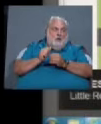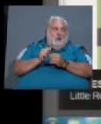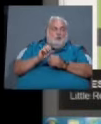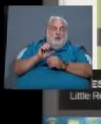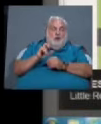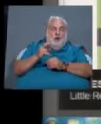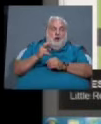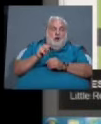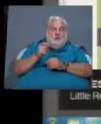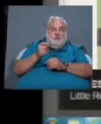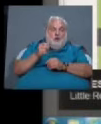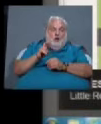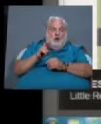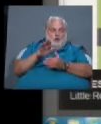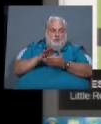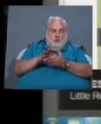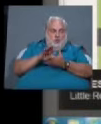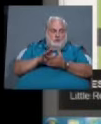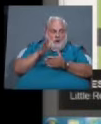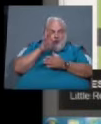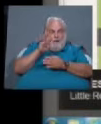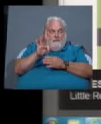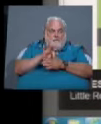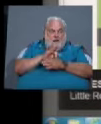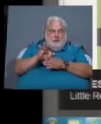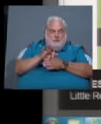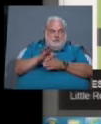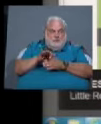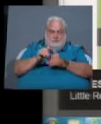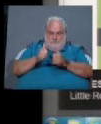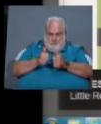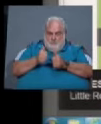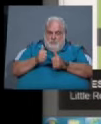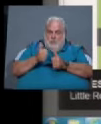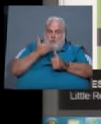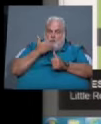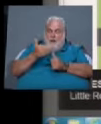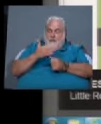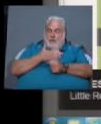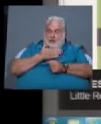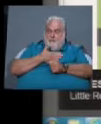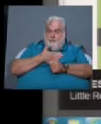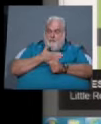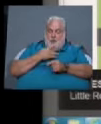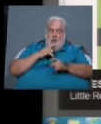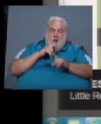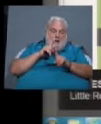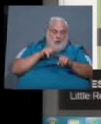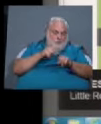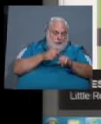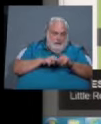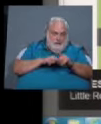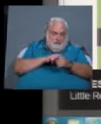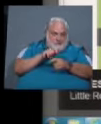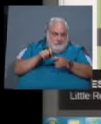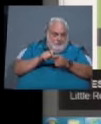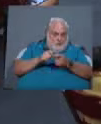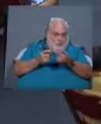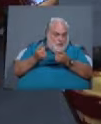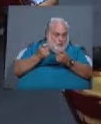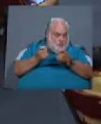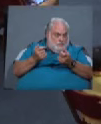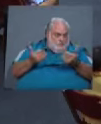sites, and we believe it's going to function very well, and I'd be glad to answer any particular questions that any of you may